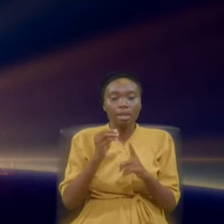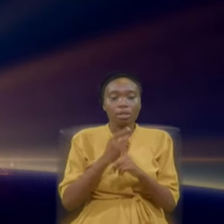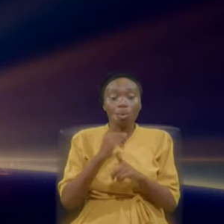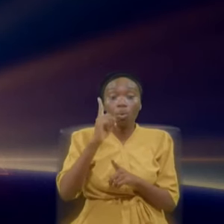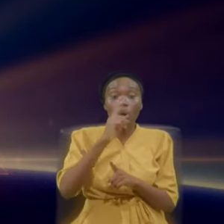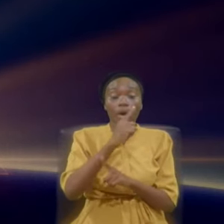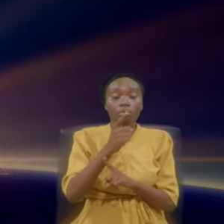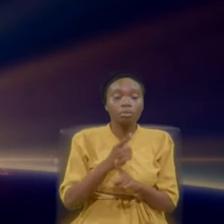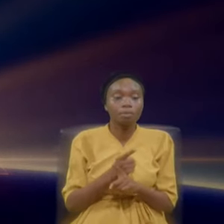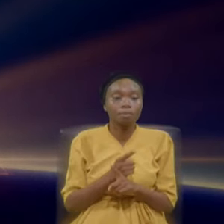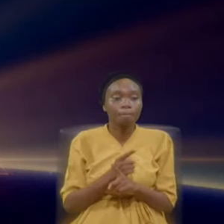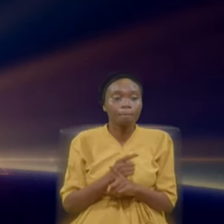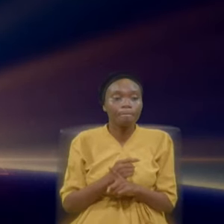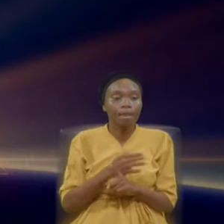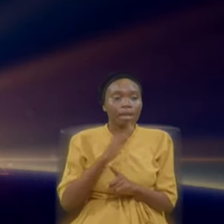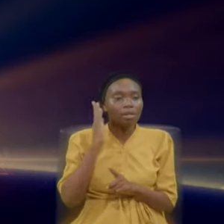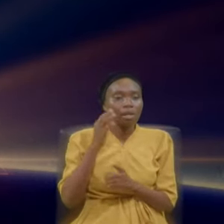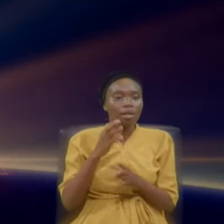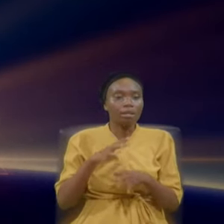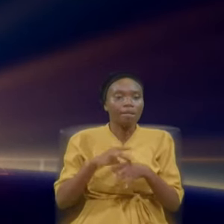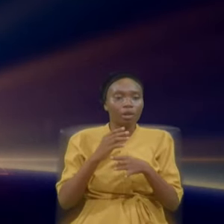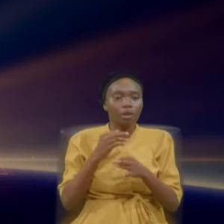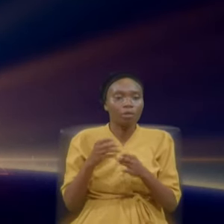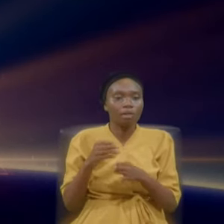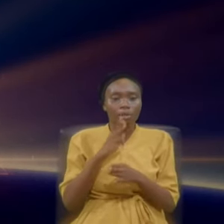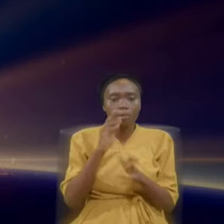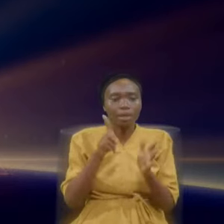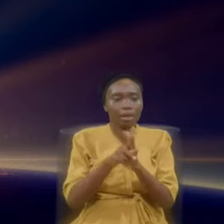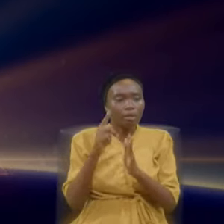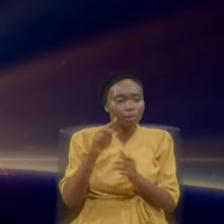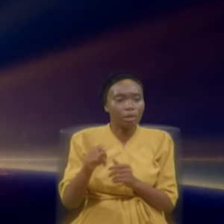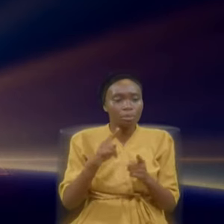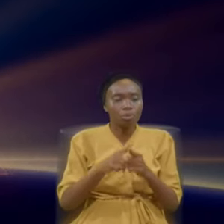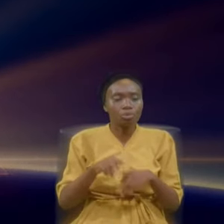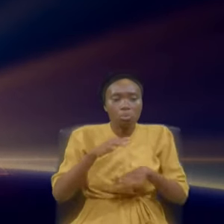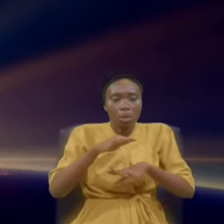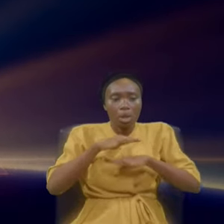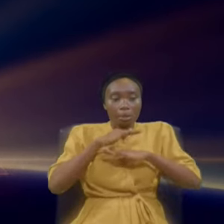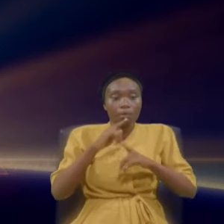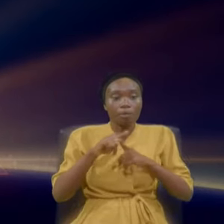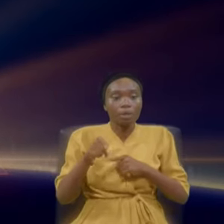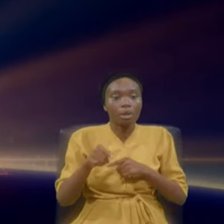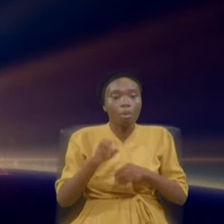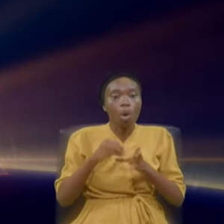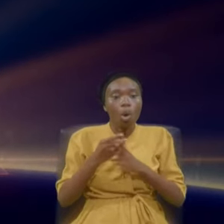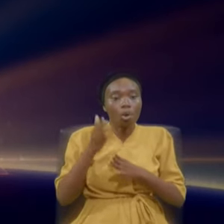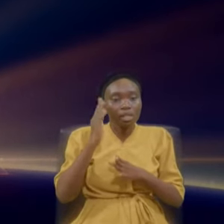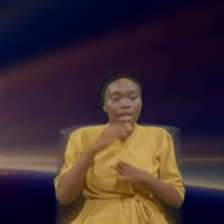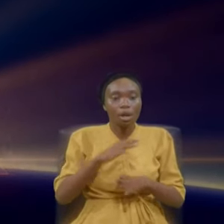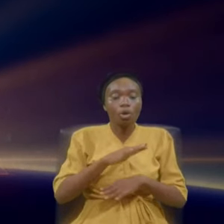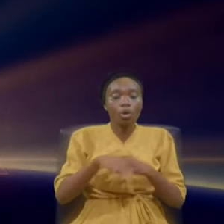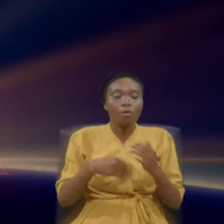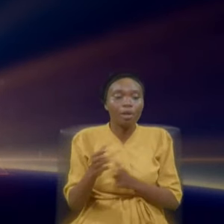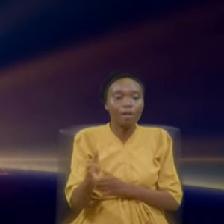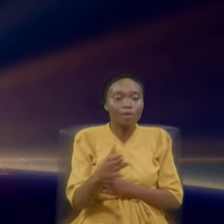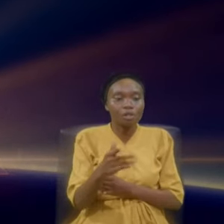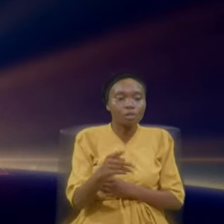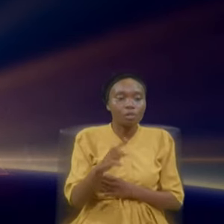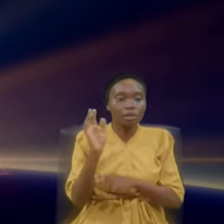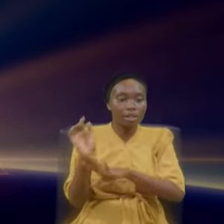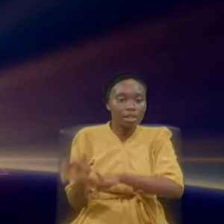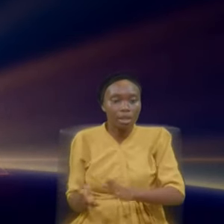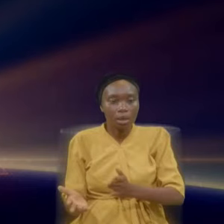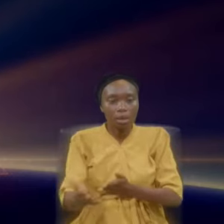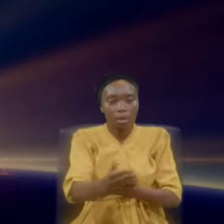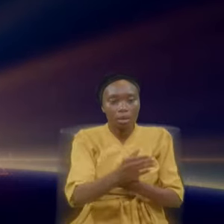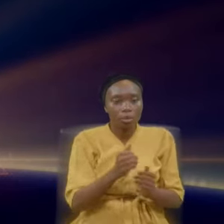eat a whole month. Shall the flocks and the herds be slain for them, to suffice them? Or shall all the fish of the sea be gathered together